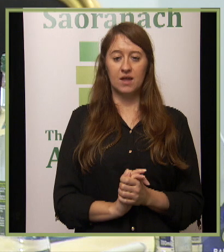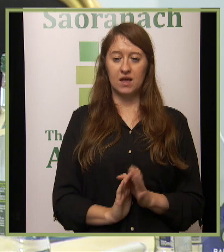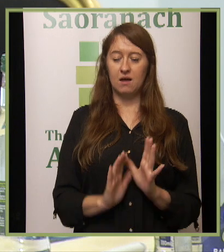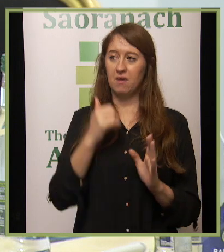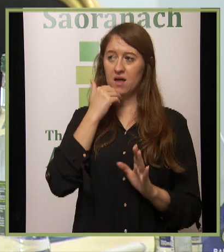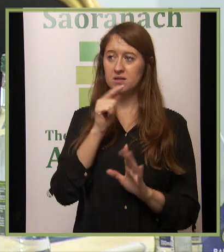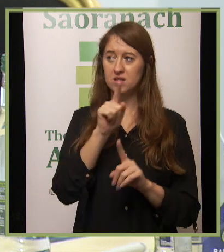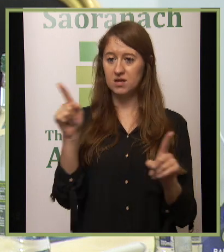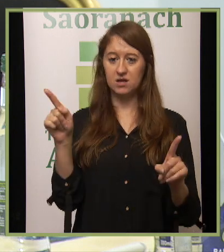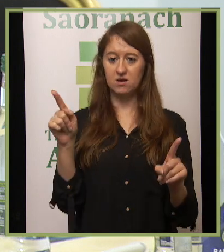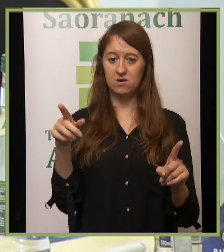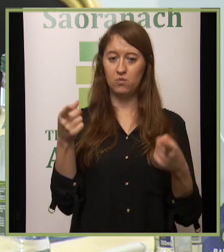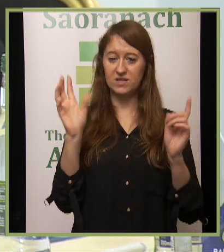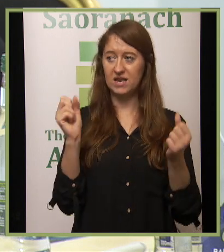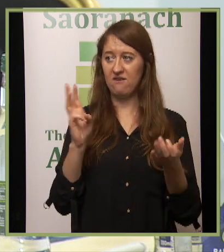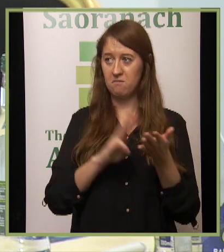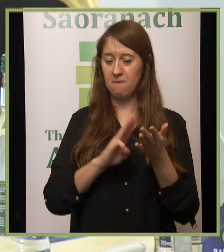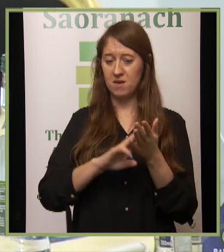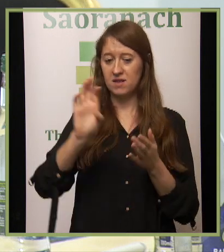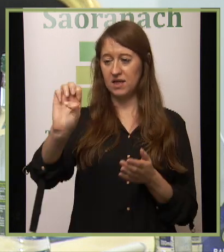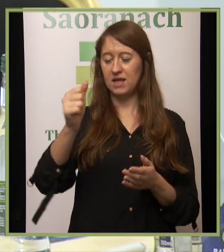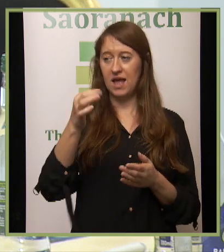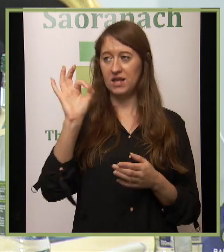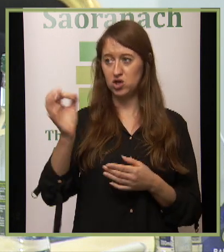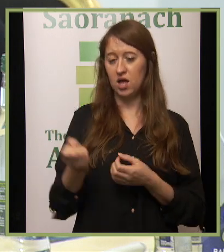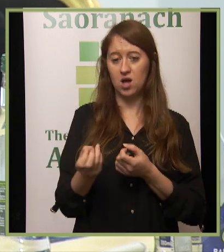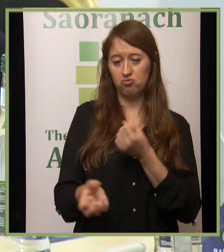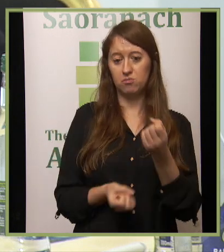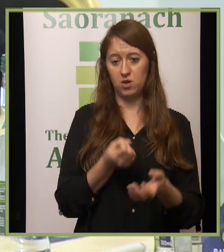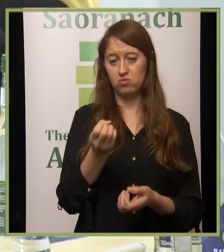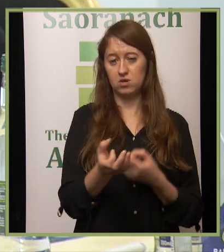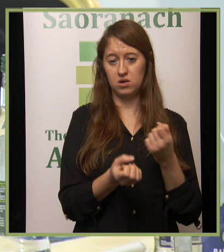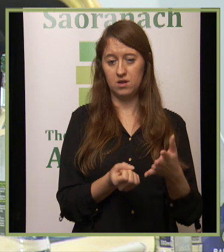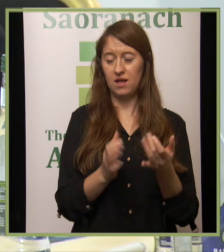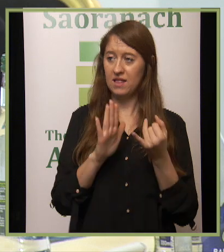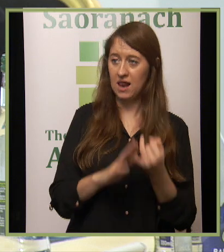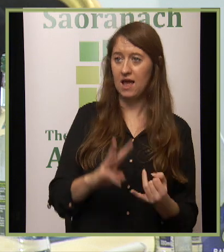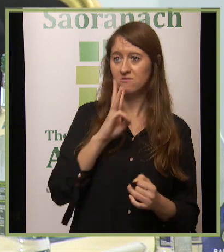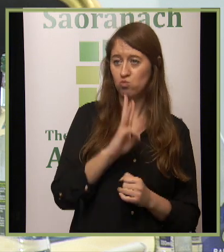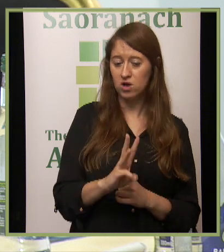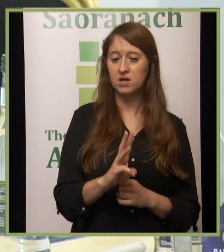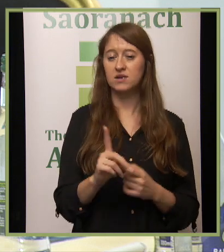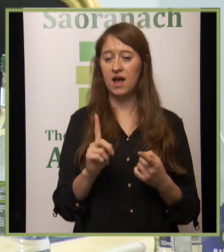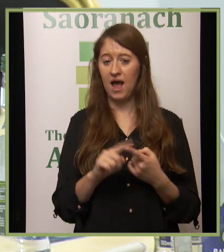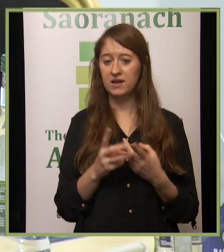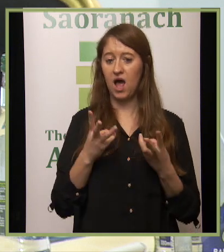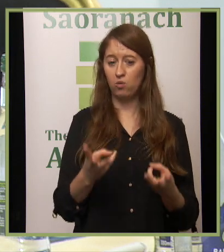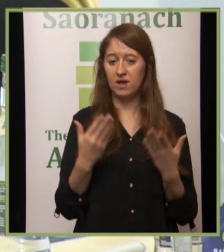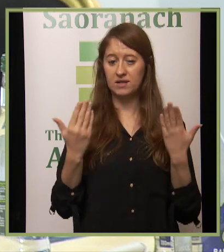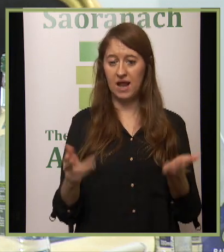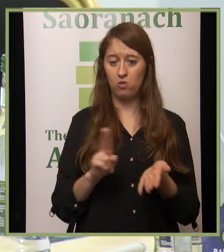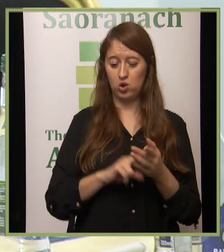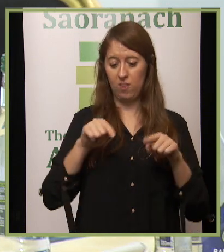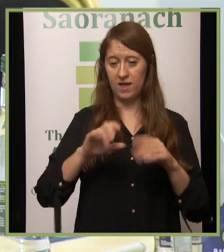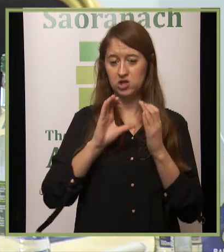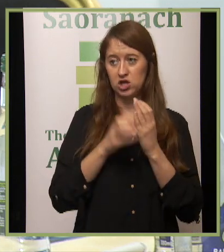because we've had our members of the EAG contribute to this last word, and I'll take this opportunity now